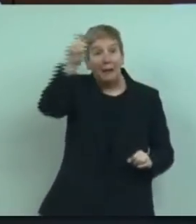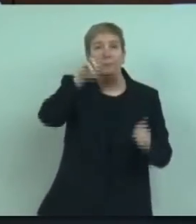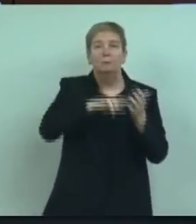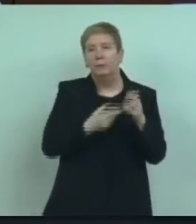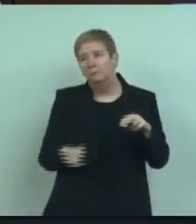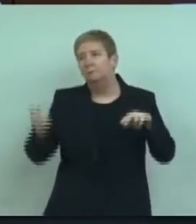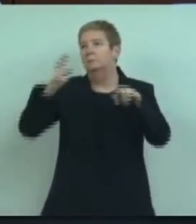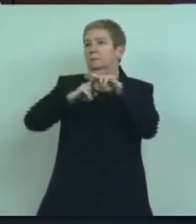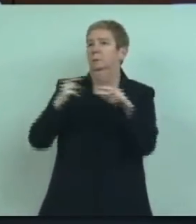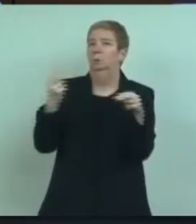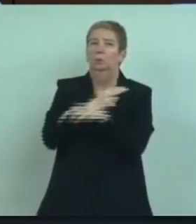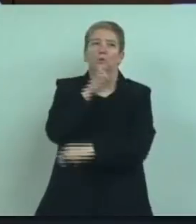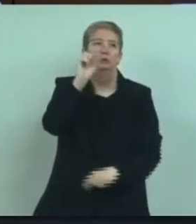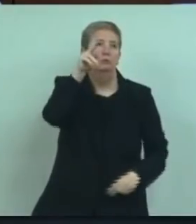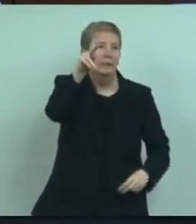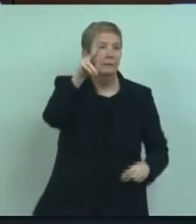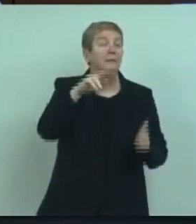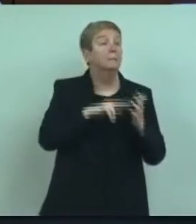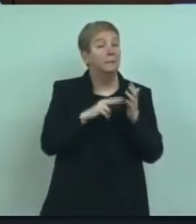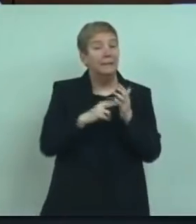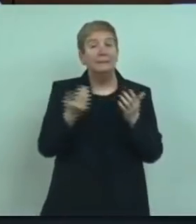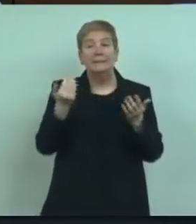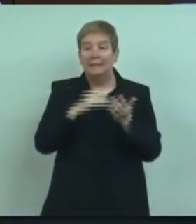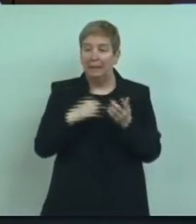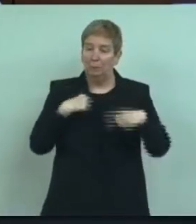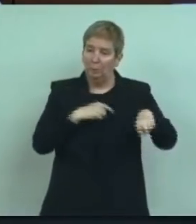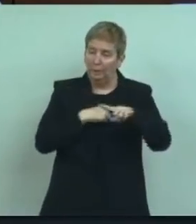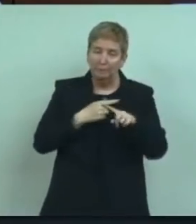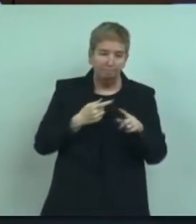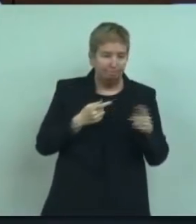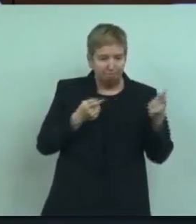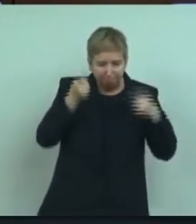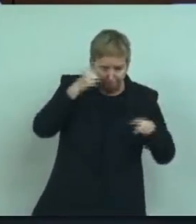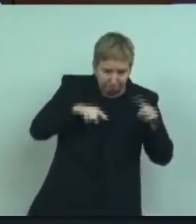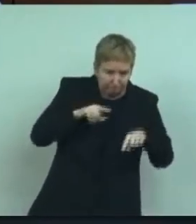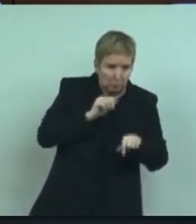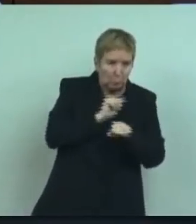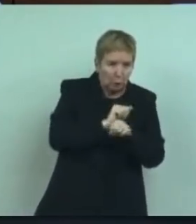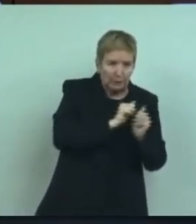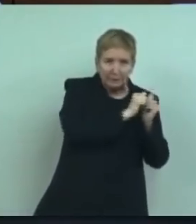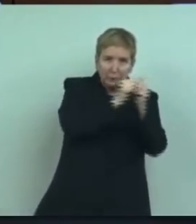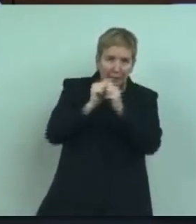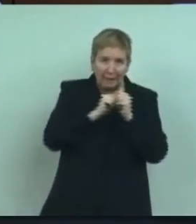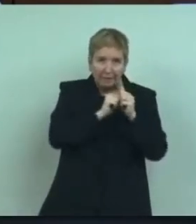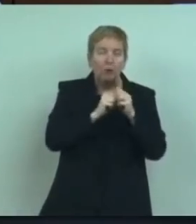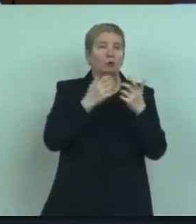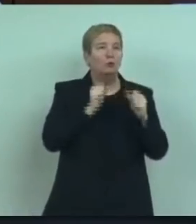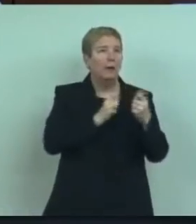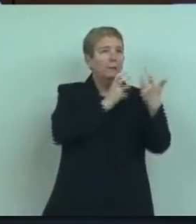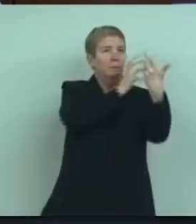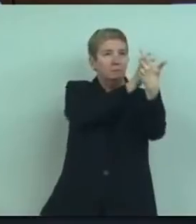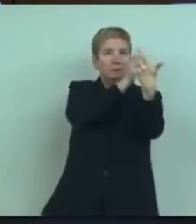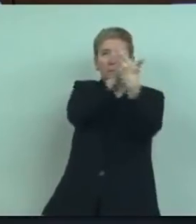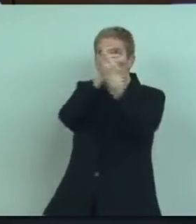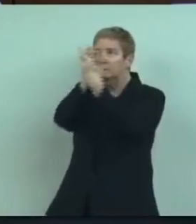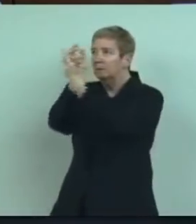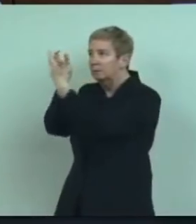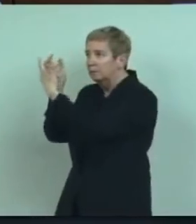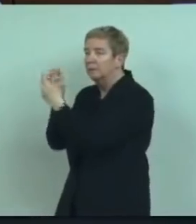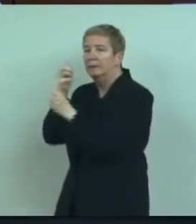it is a collective strategy that tries to meet the unique needs of every single